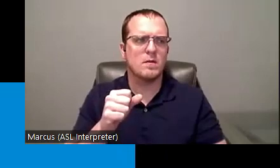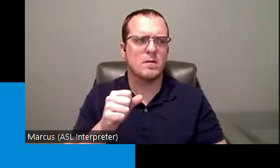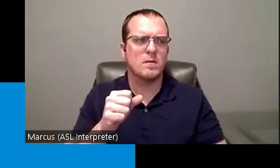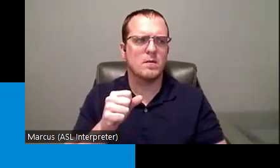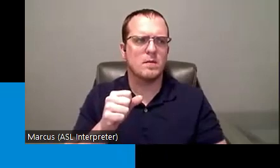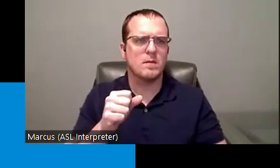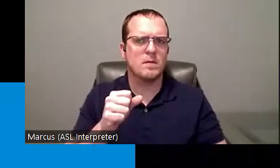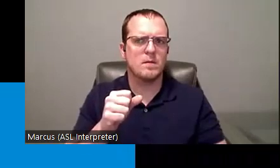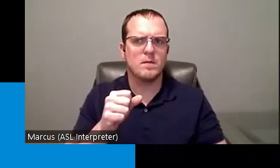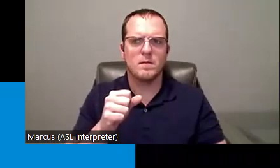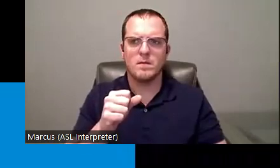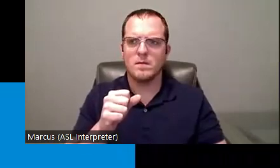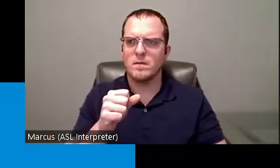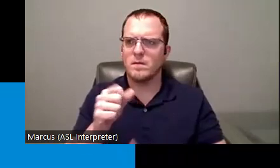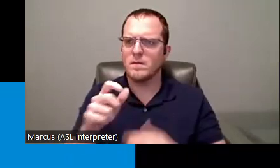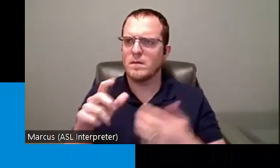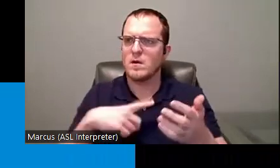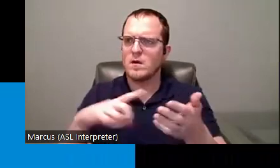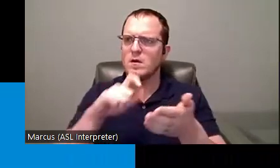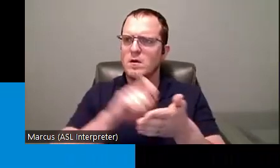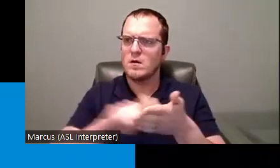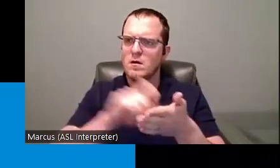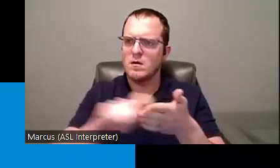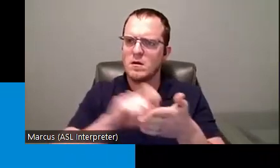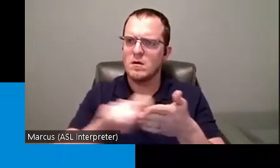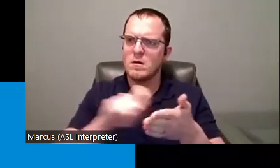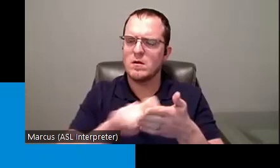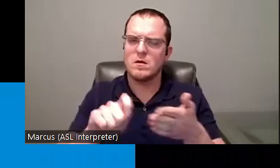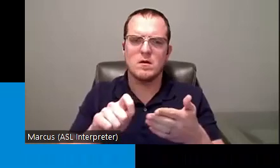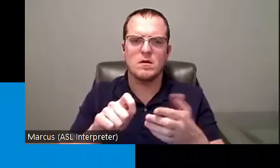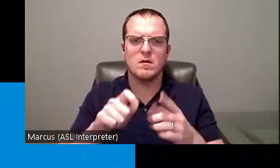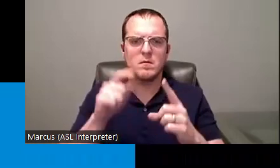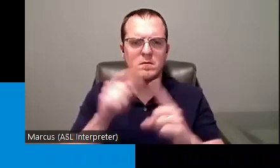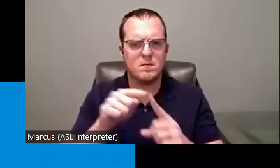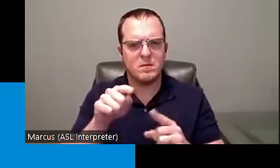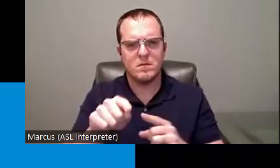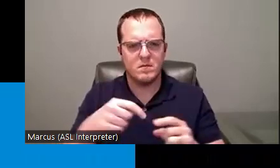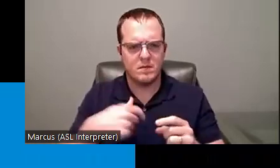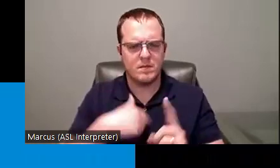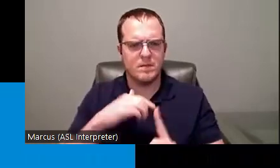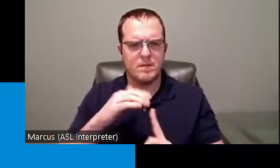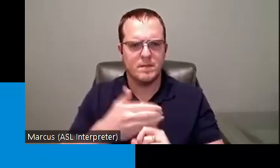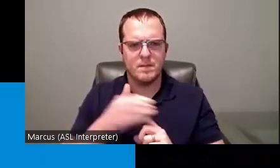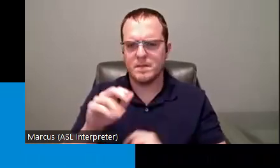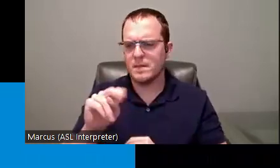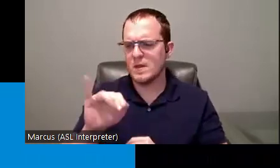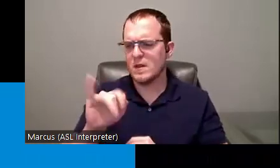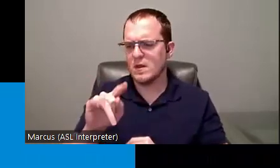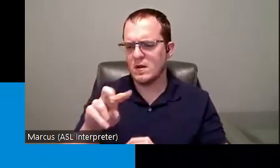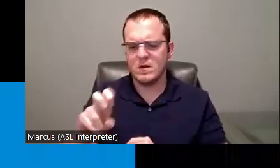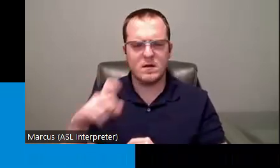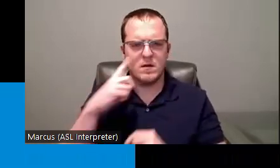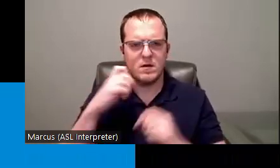writing him. Please take your time. I'm writing him as a native of the Greater Hill